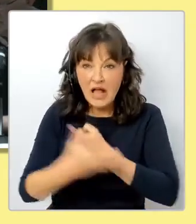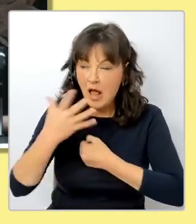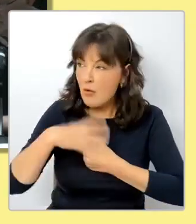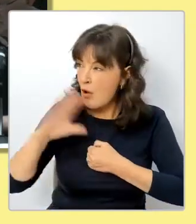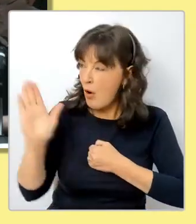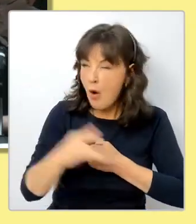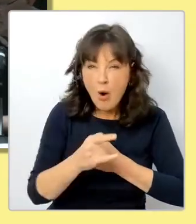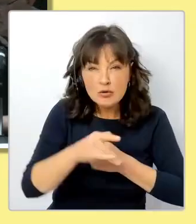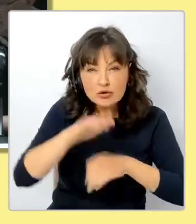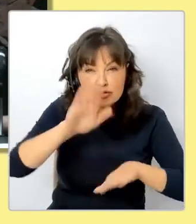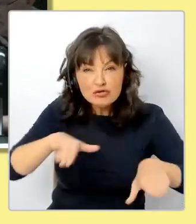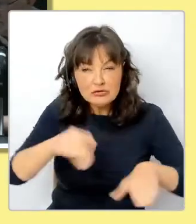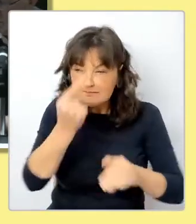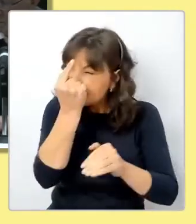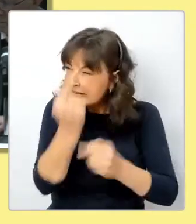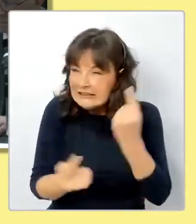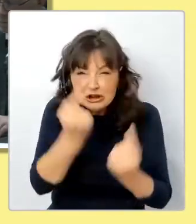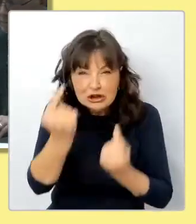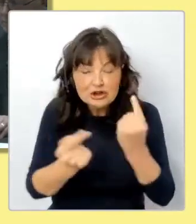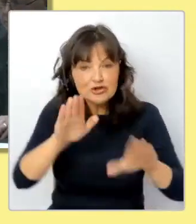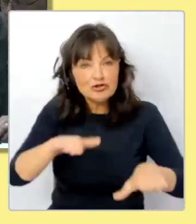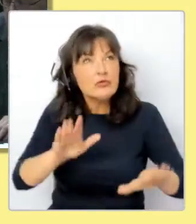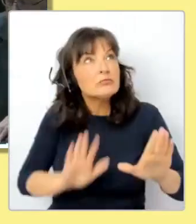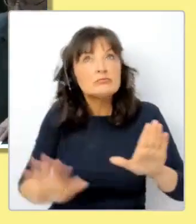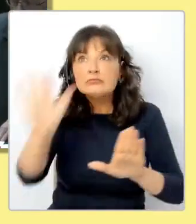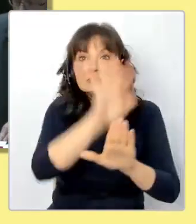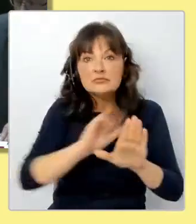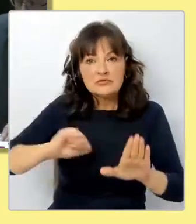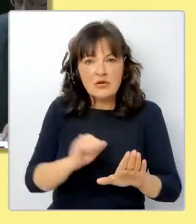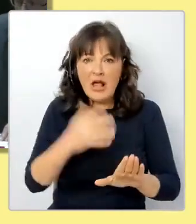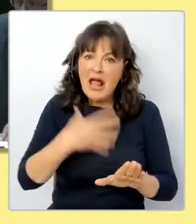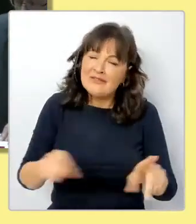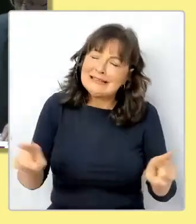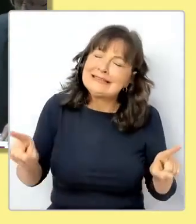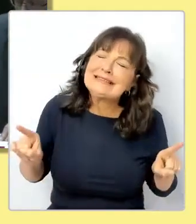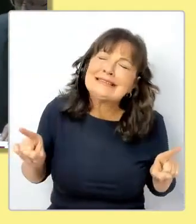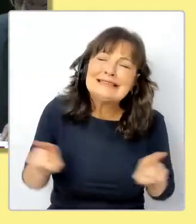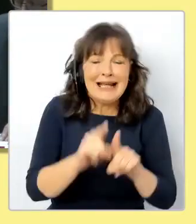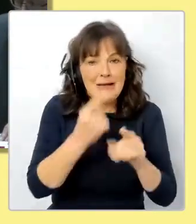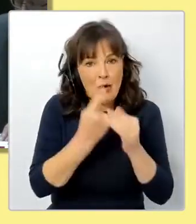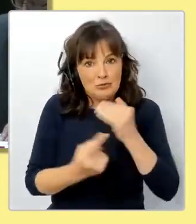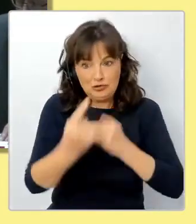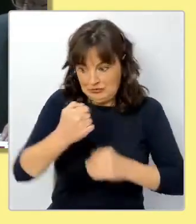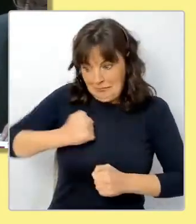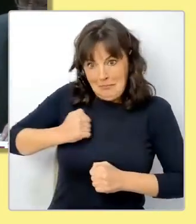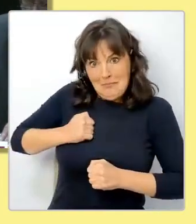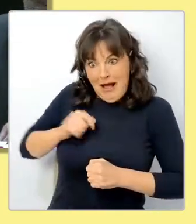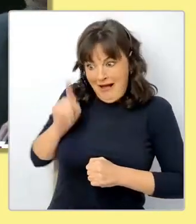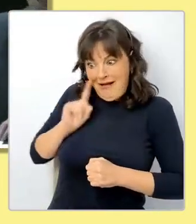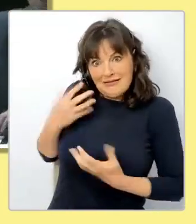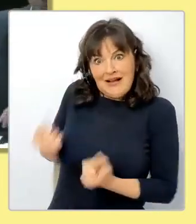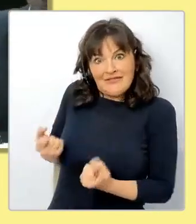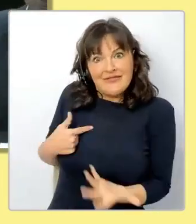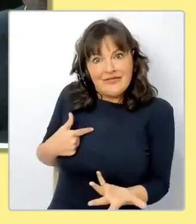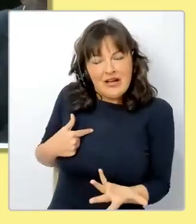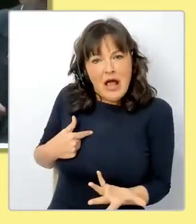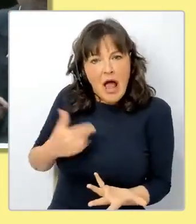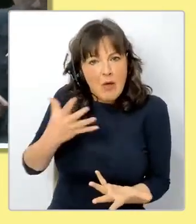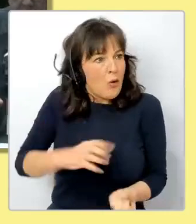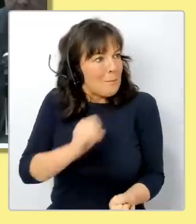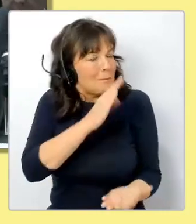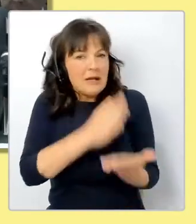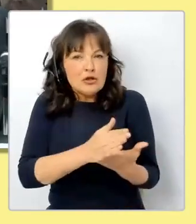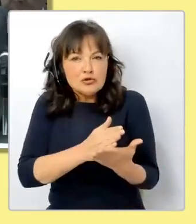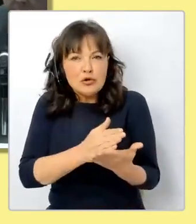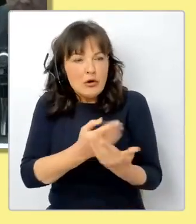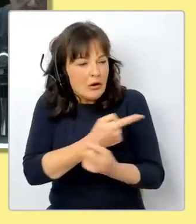Scotland to have the same opportunities my child, my girls do. I want to make sure that we unleash this